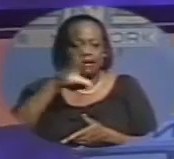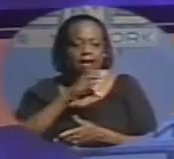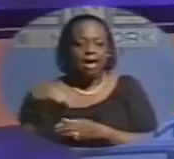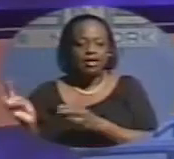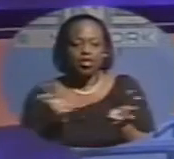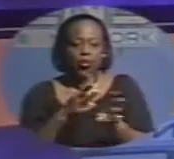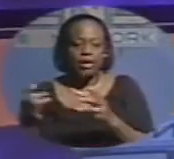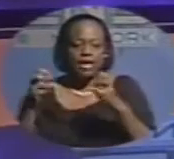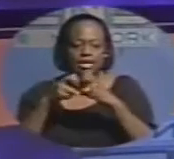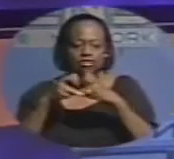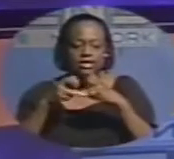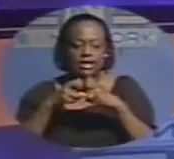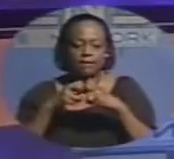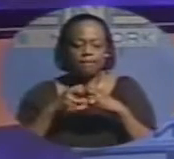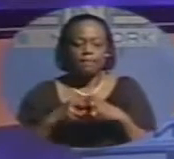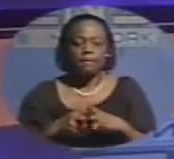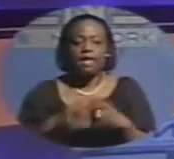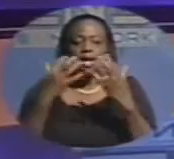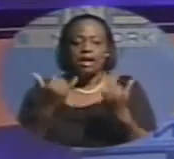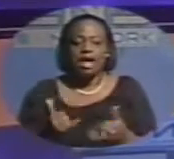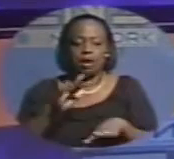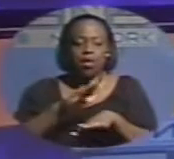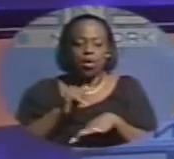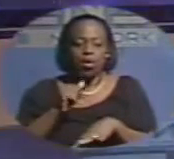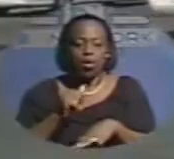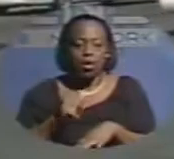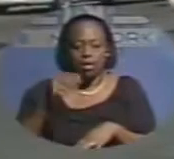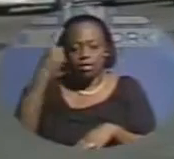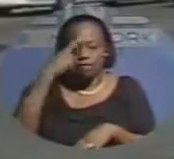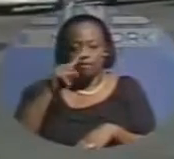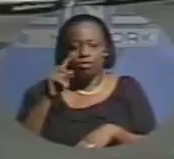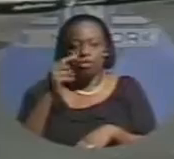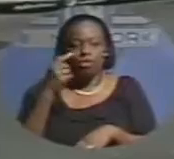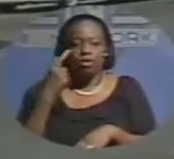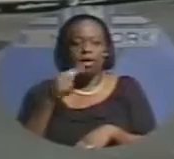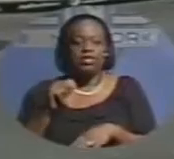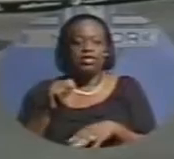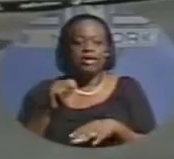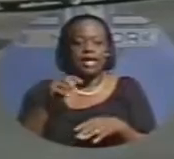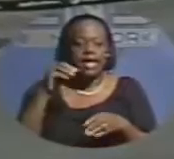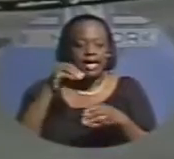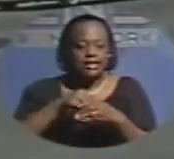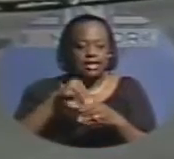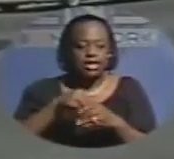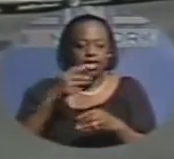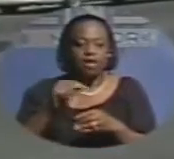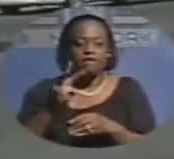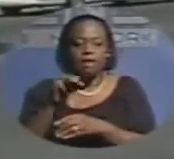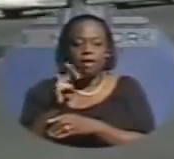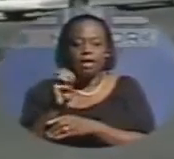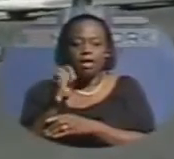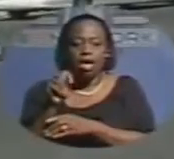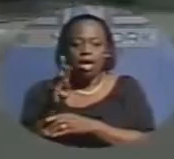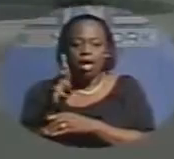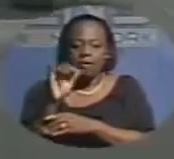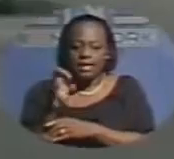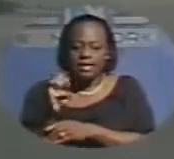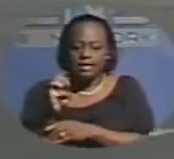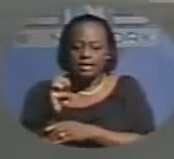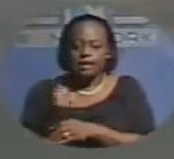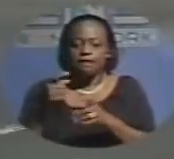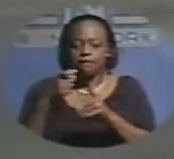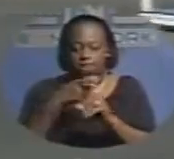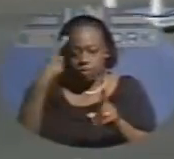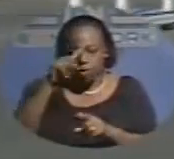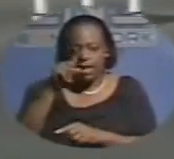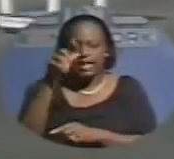There's now a call for consideration to be given to the installation of meters to help regulate parking in the heart of the city. President of the Bahamas